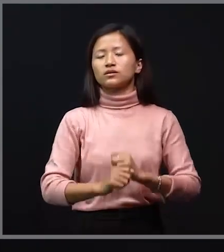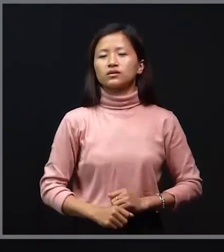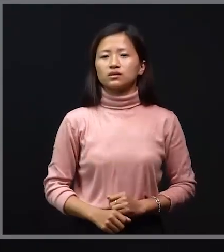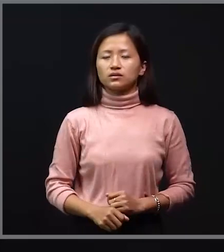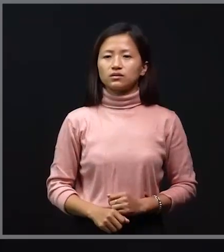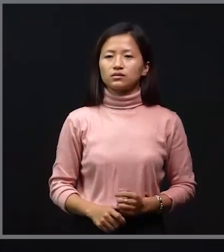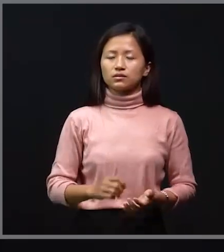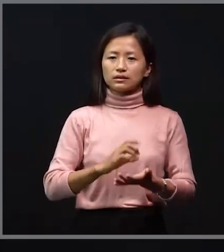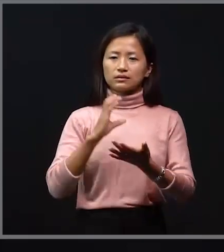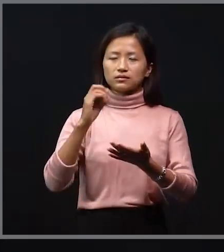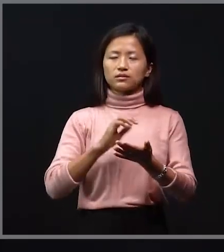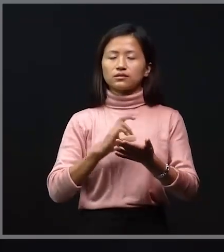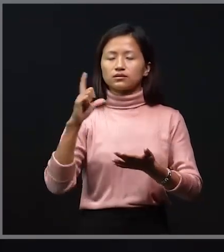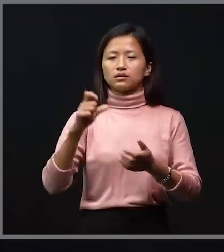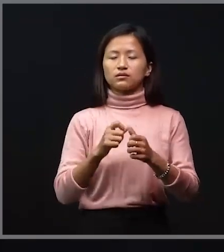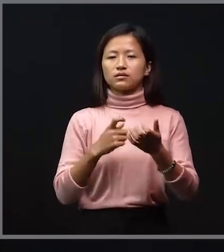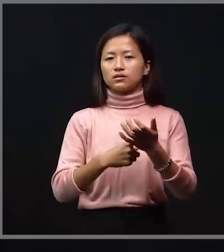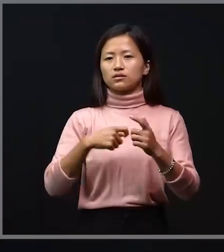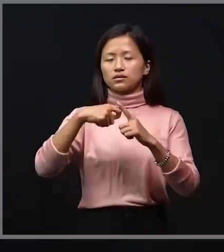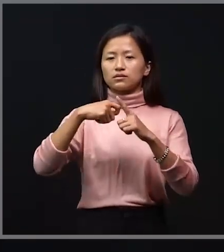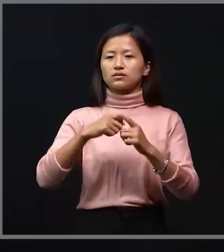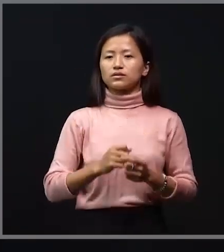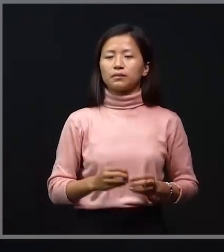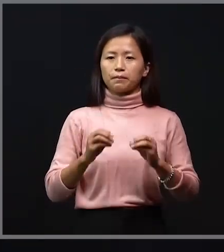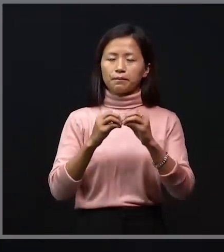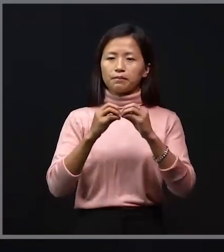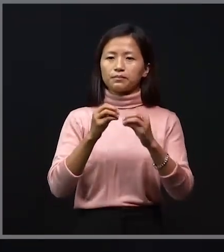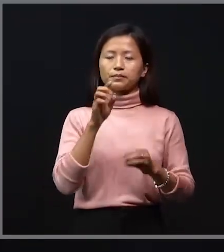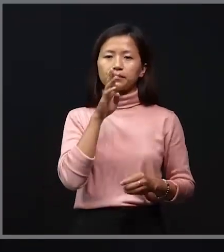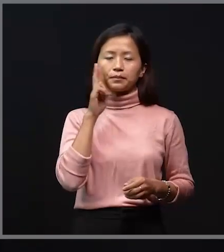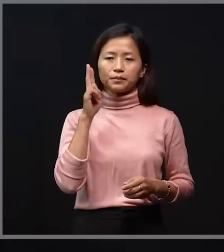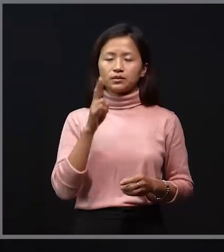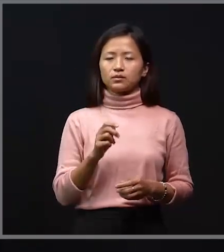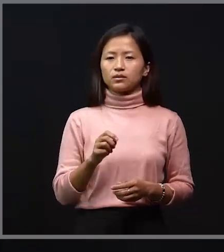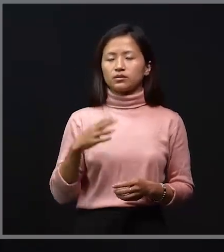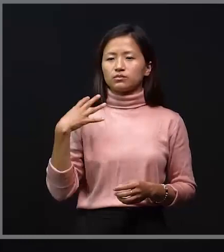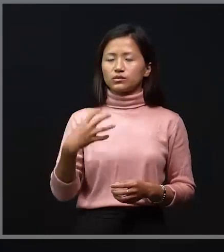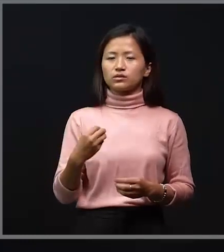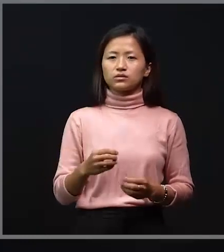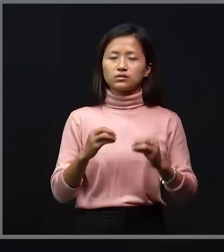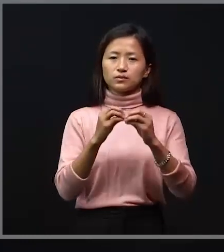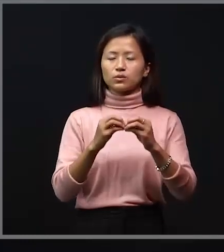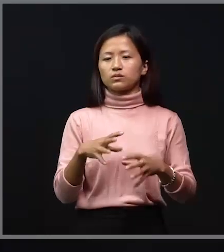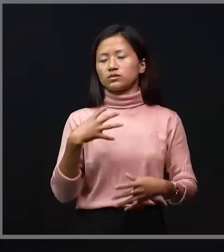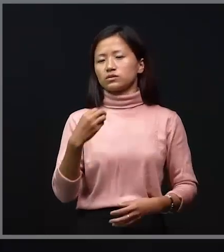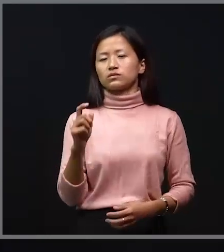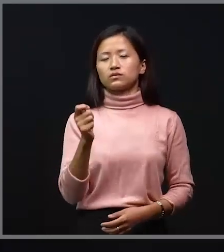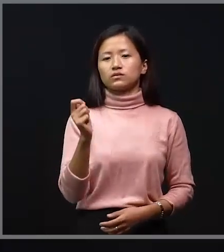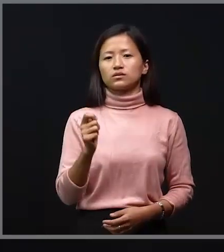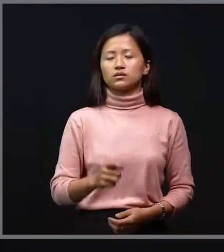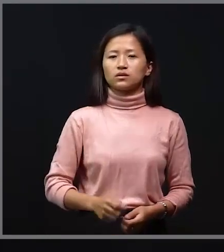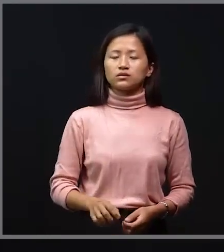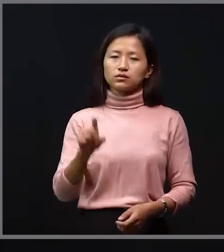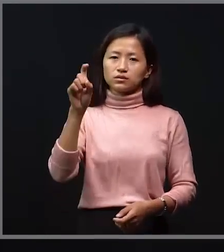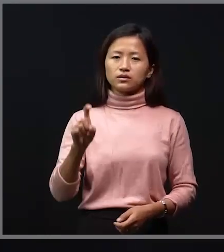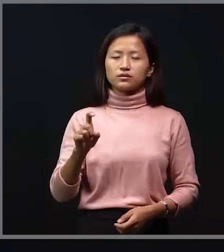the administration. And none of the Britishers, they were willing to do that work, and so they needed the help of the Indians.